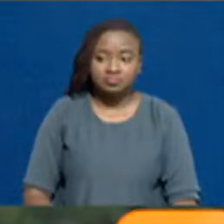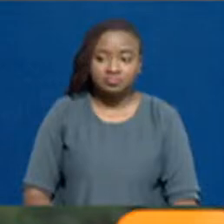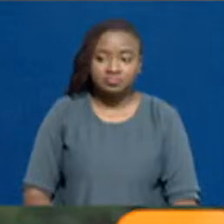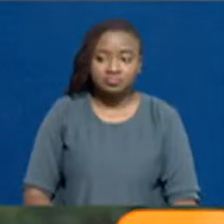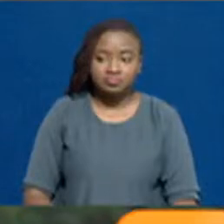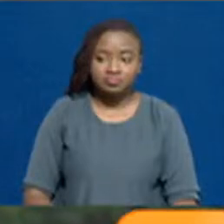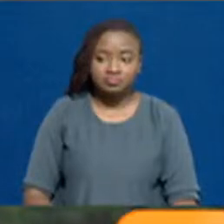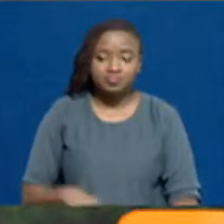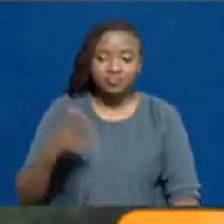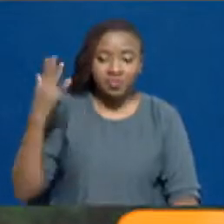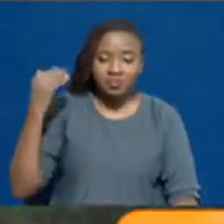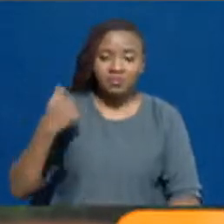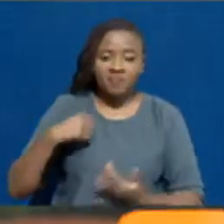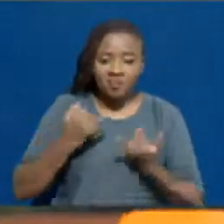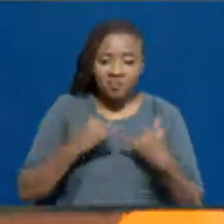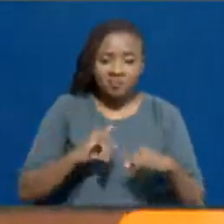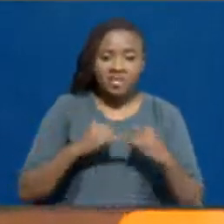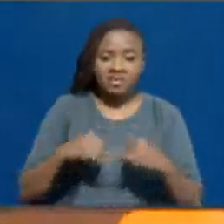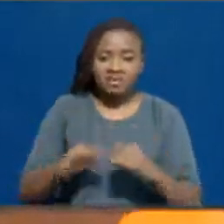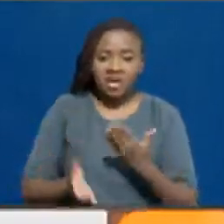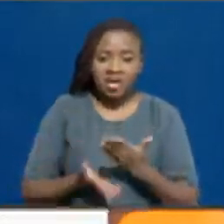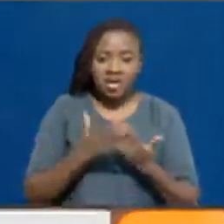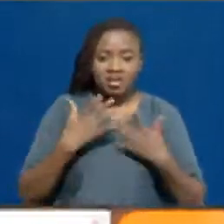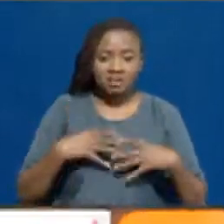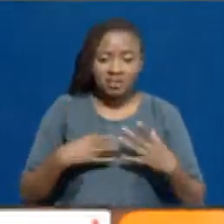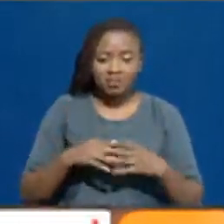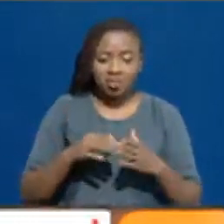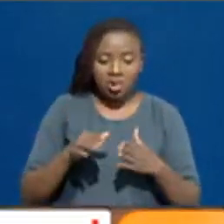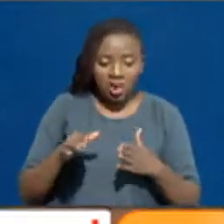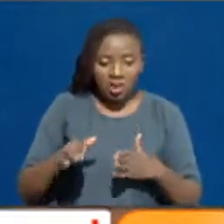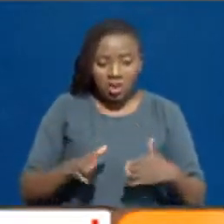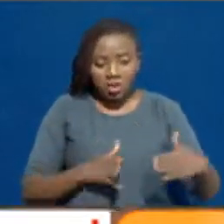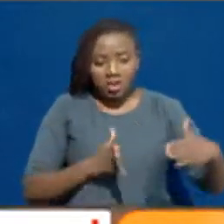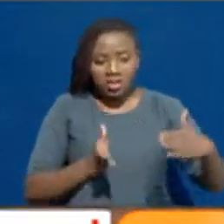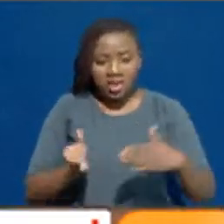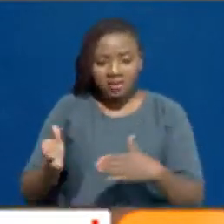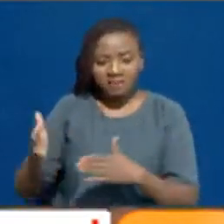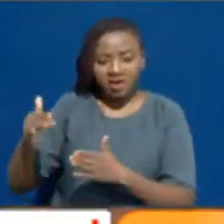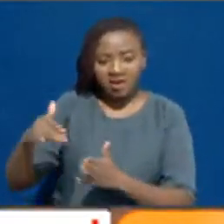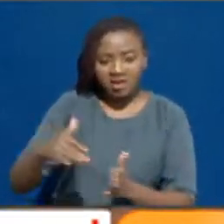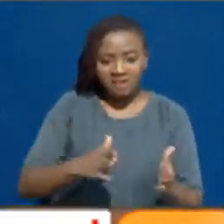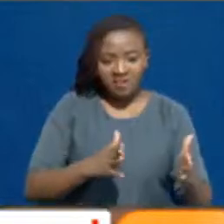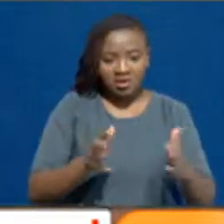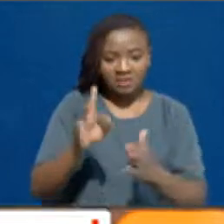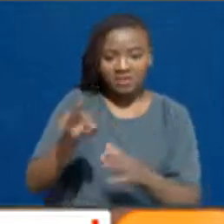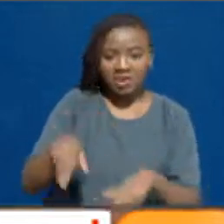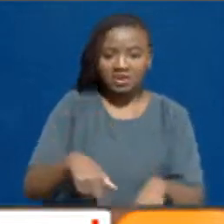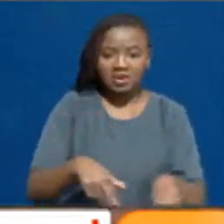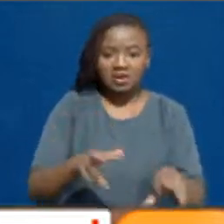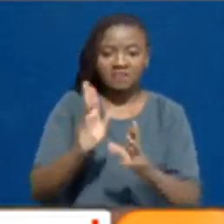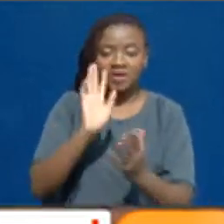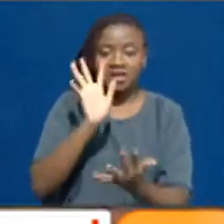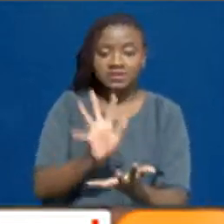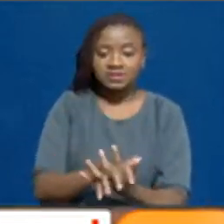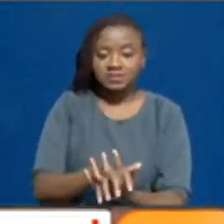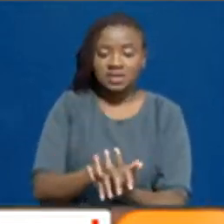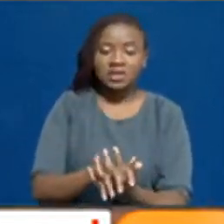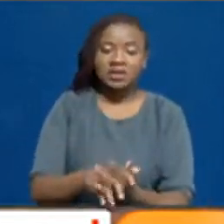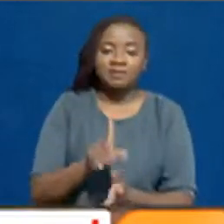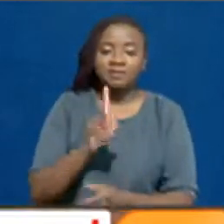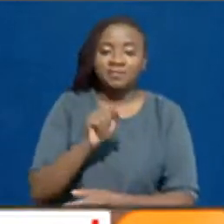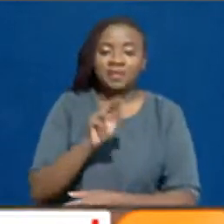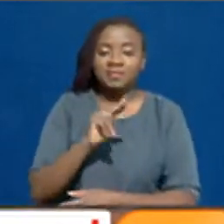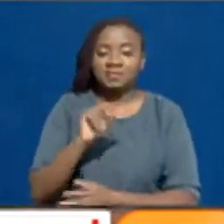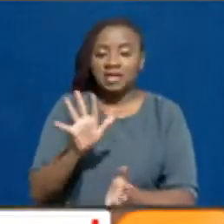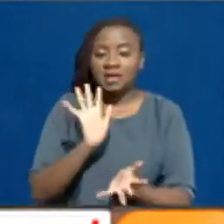the Tana River, and we would move along the river as you get them across. But this time round, it is the roads that